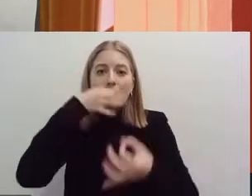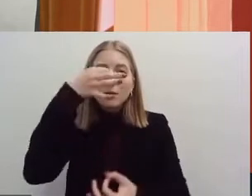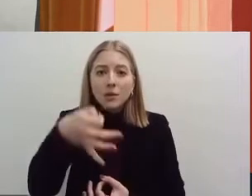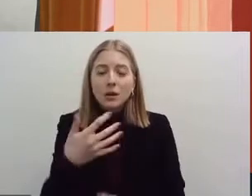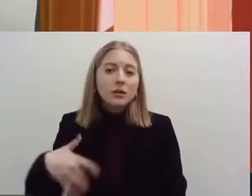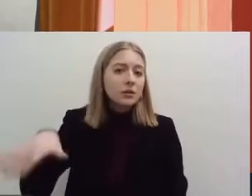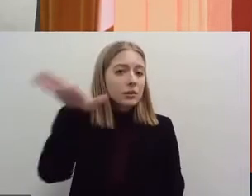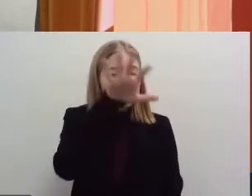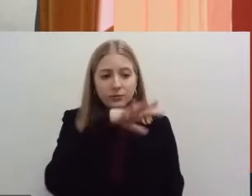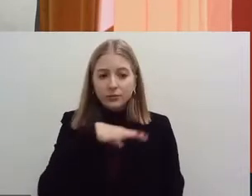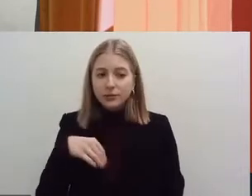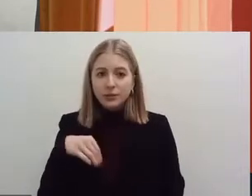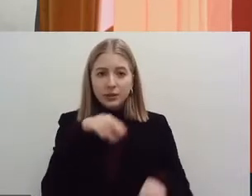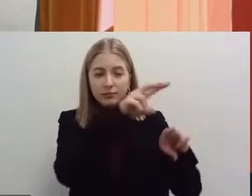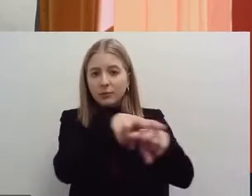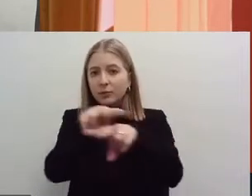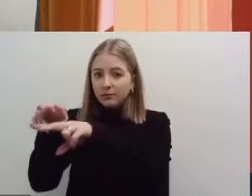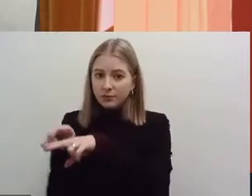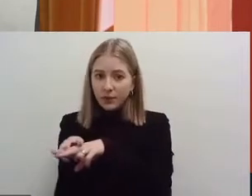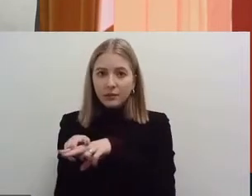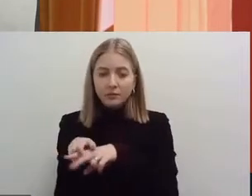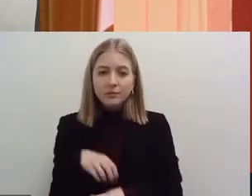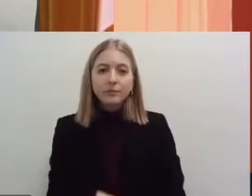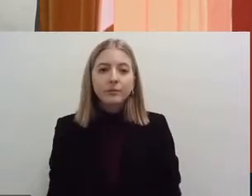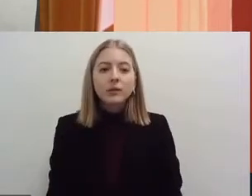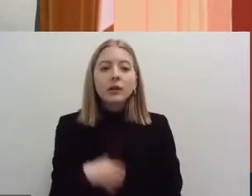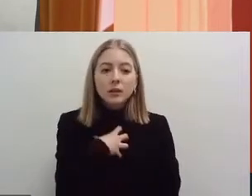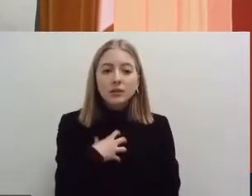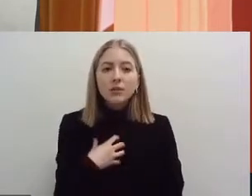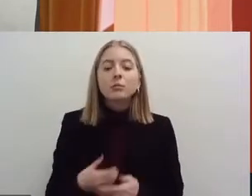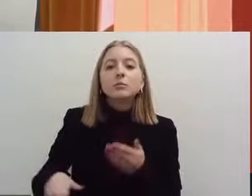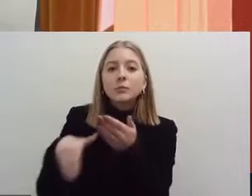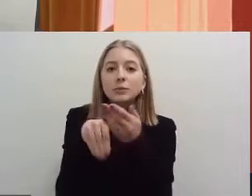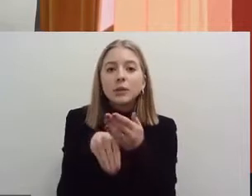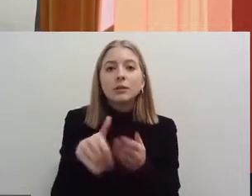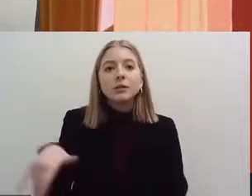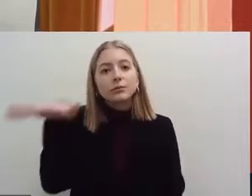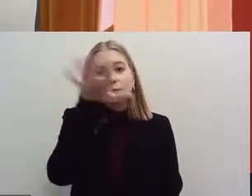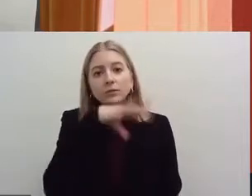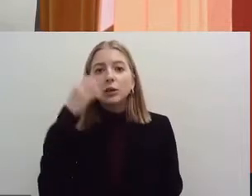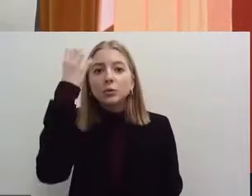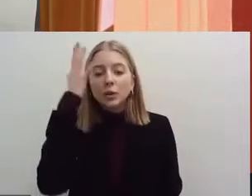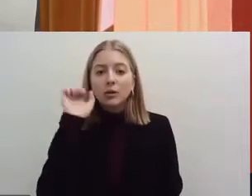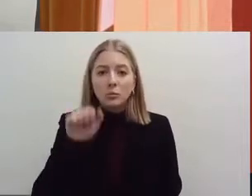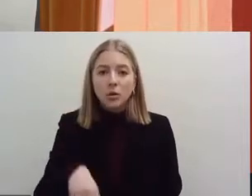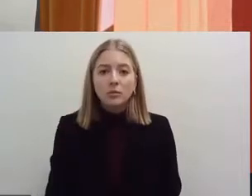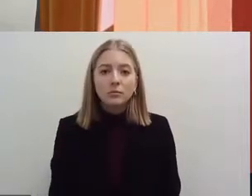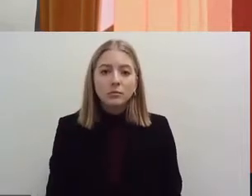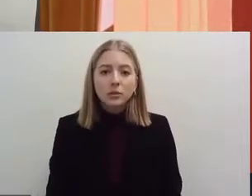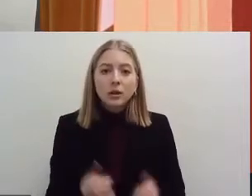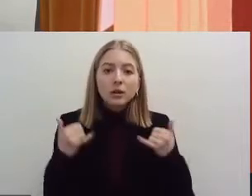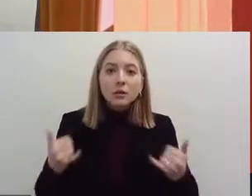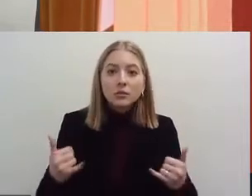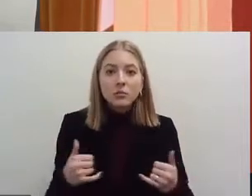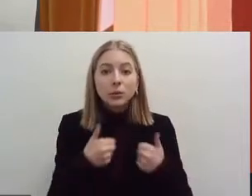to understand that there is no right or wrong place to do something, and the school is not